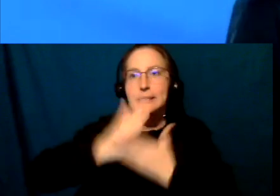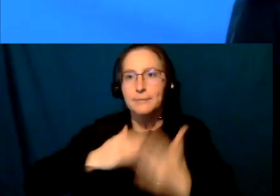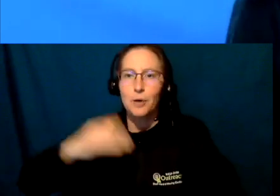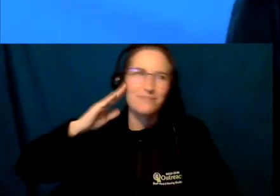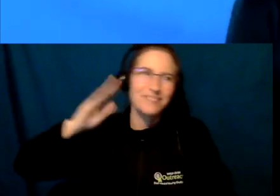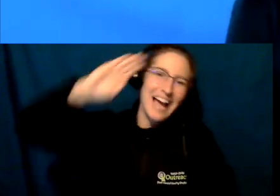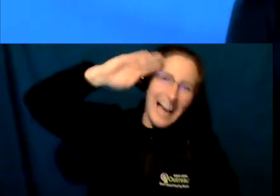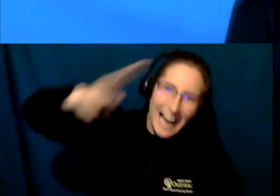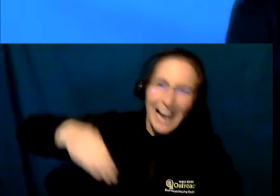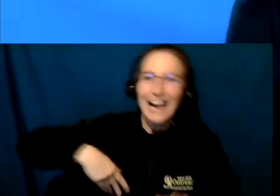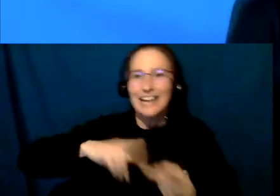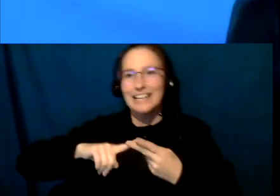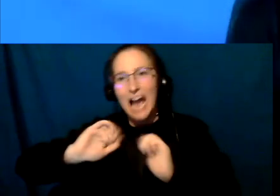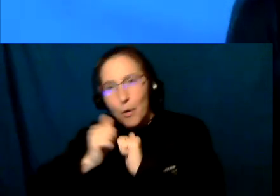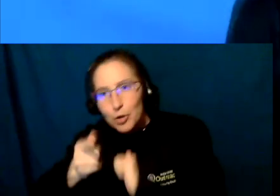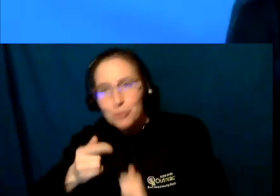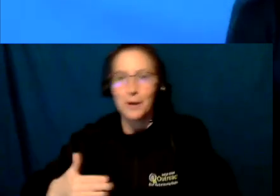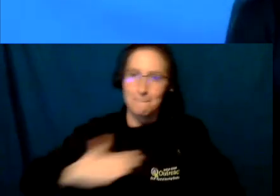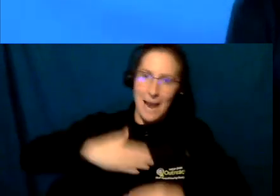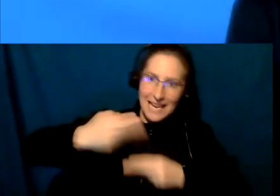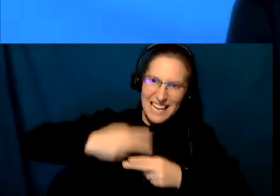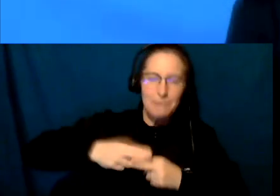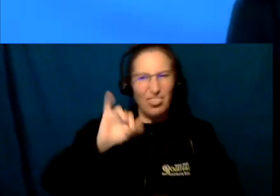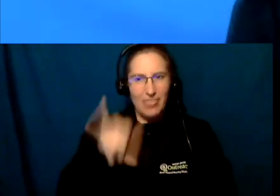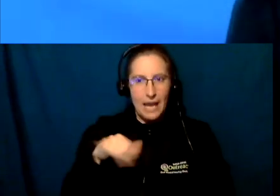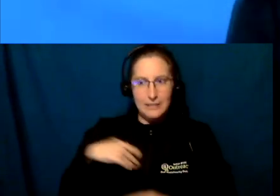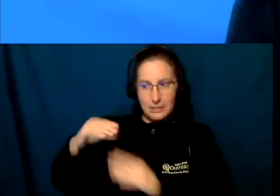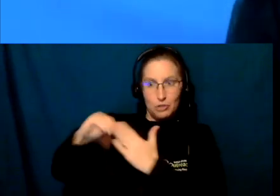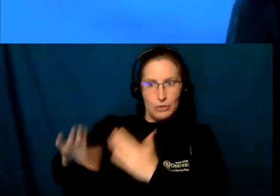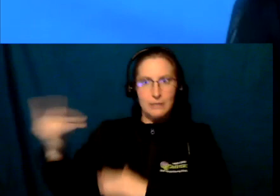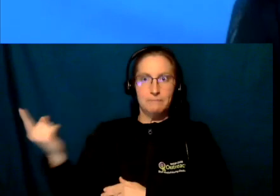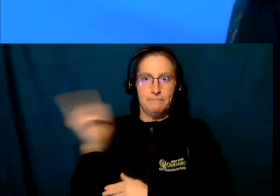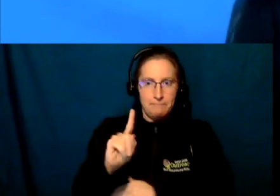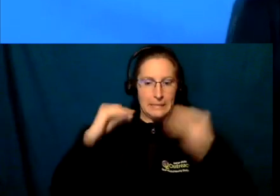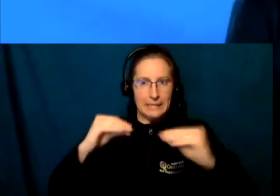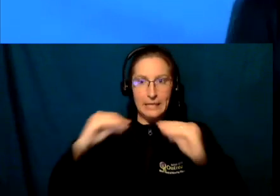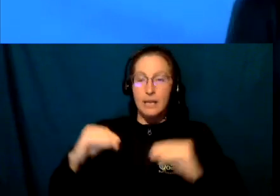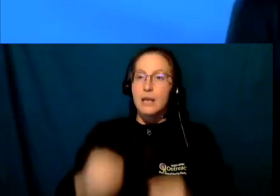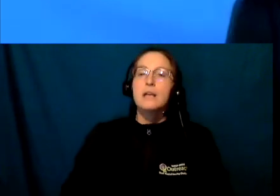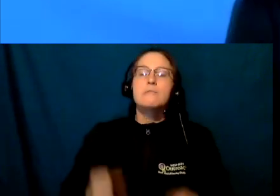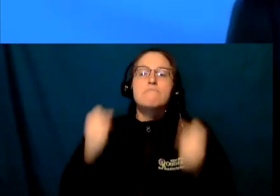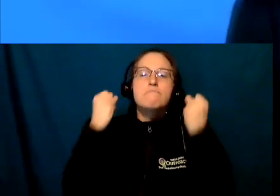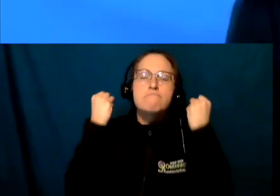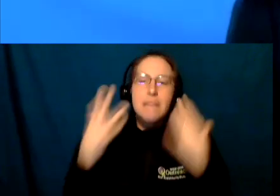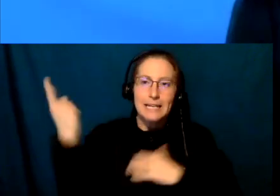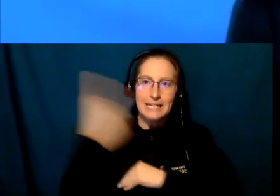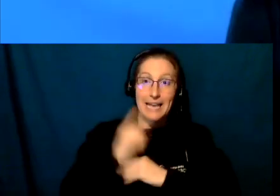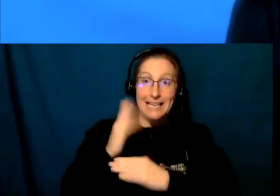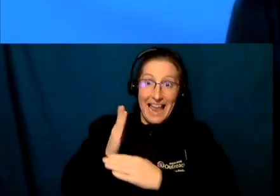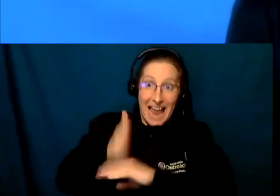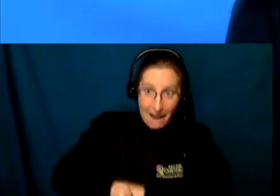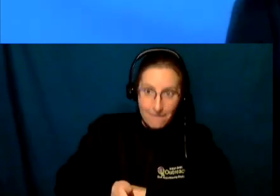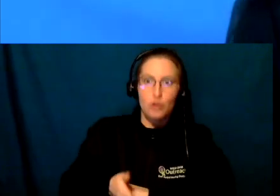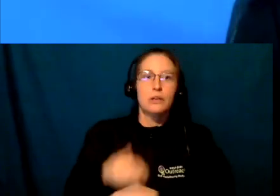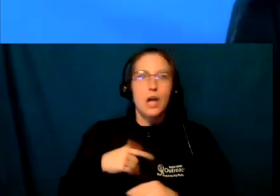are you? My name is like that kind of thing. And for days afterwards, students would come up to my student and